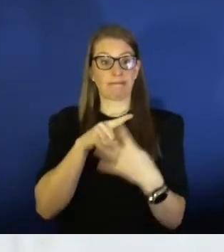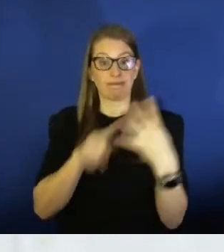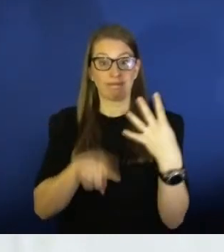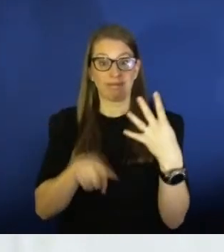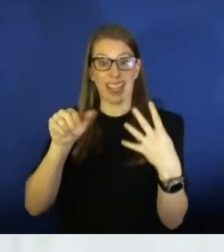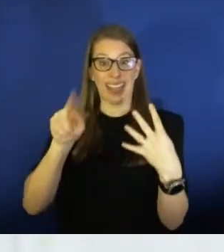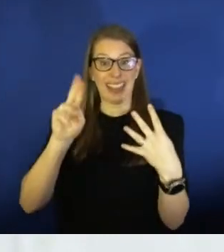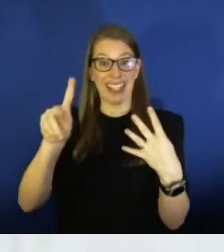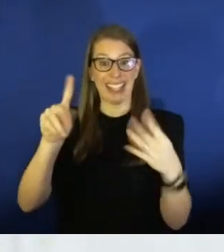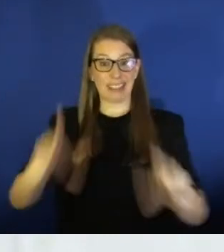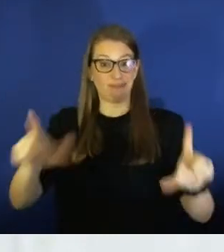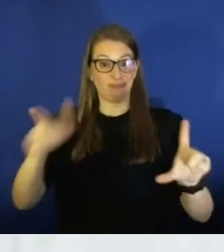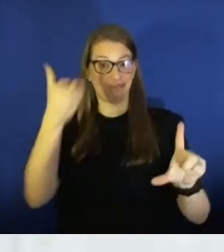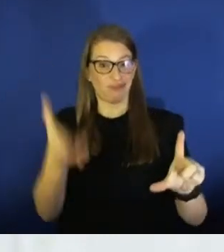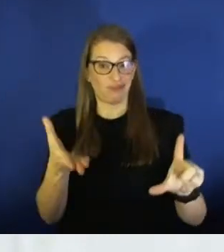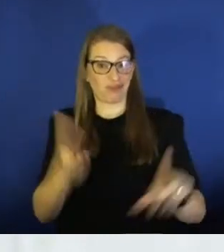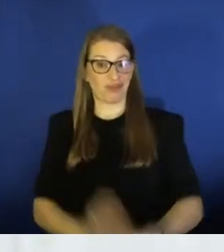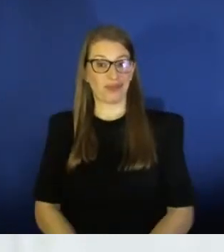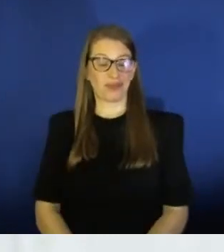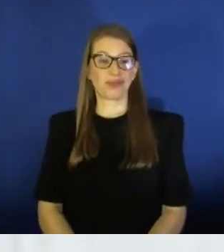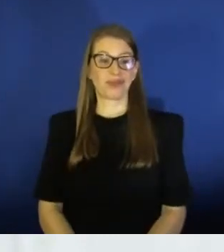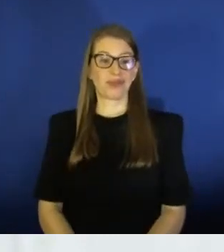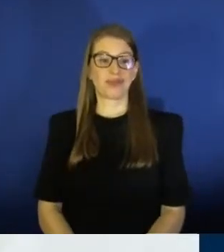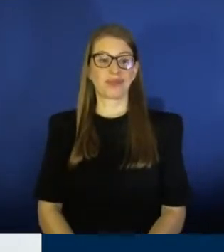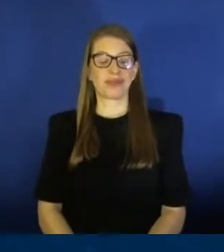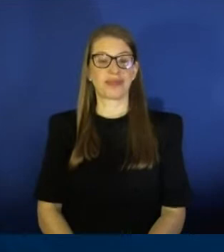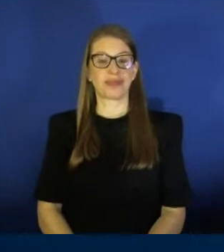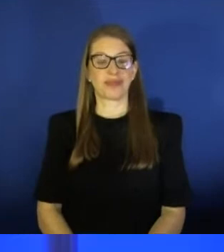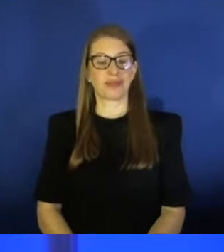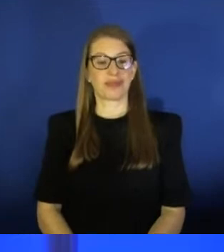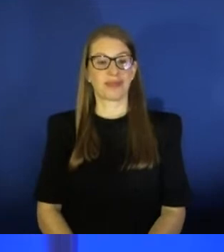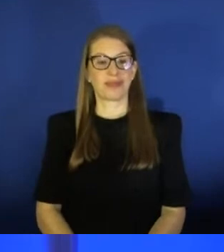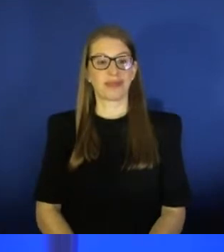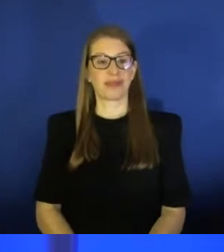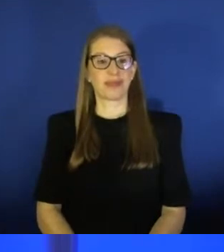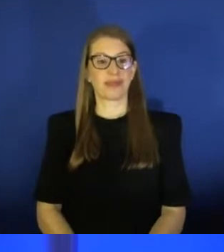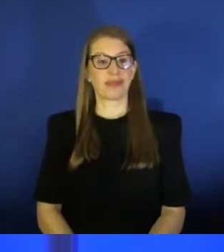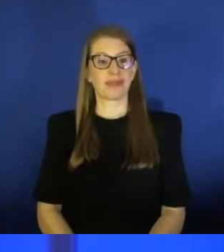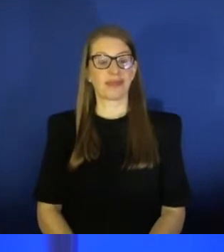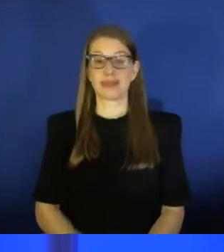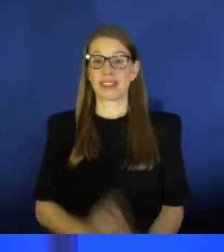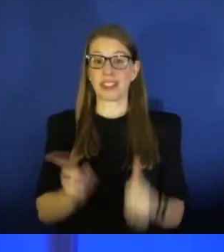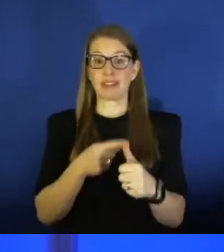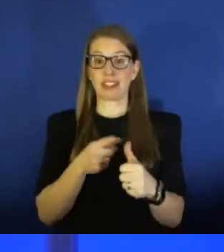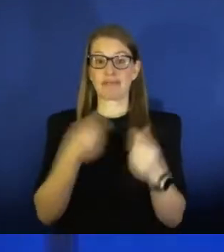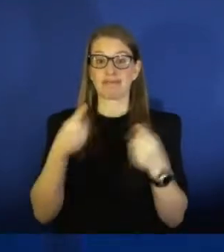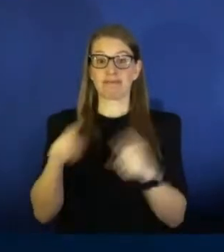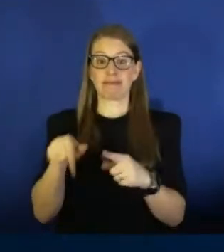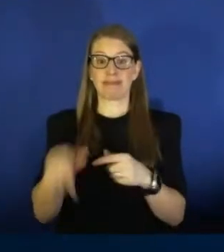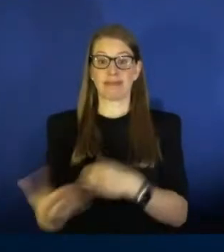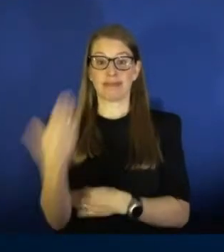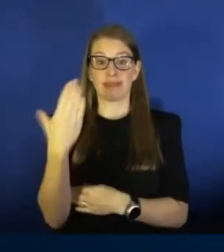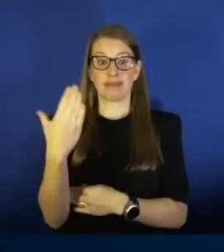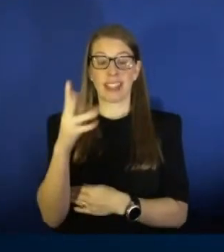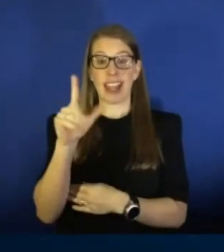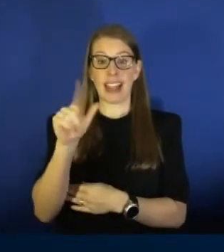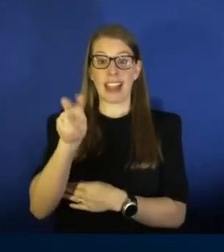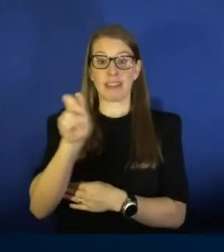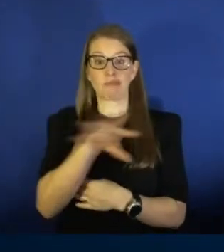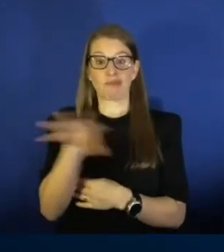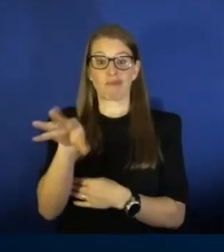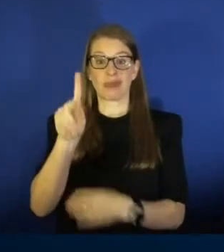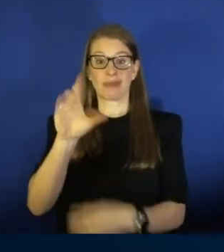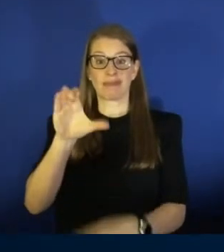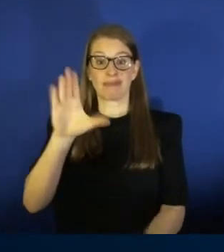You can find links to those right there on your screen. First this morning, we're going to take a live look at KCI from our